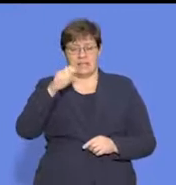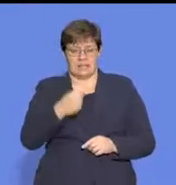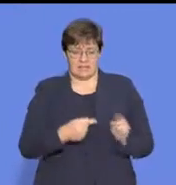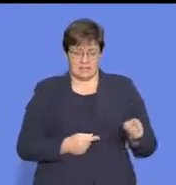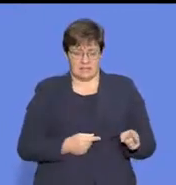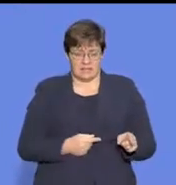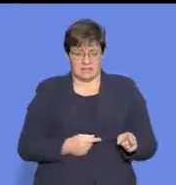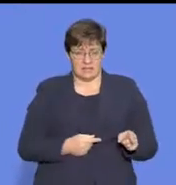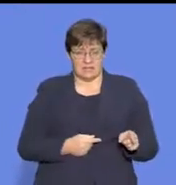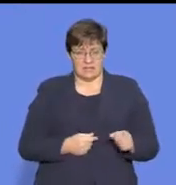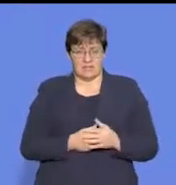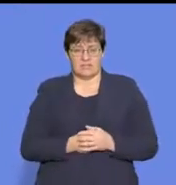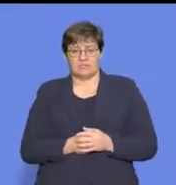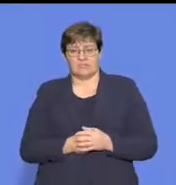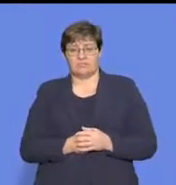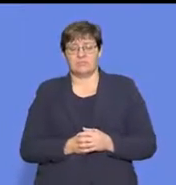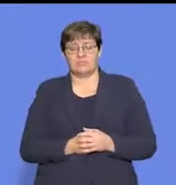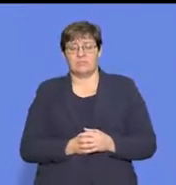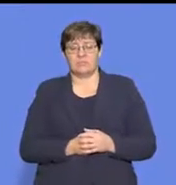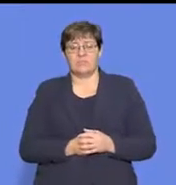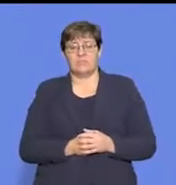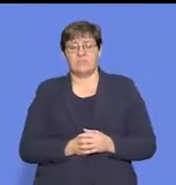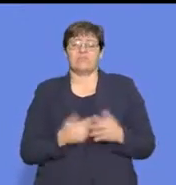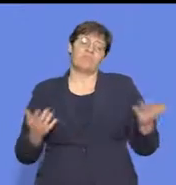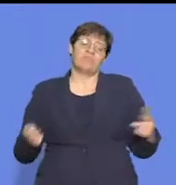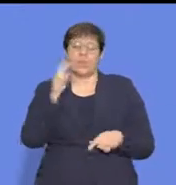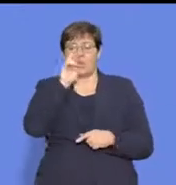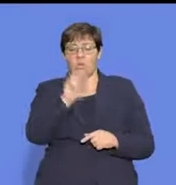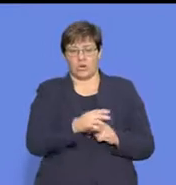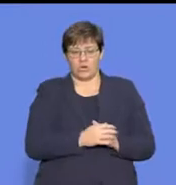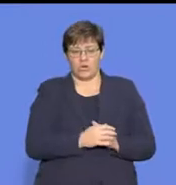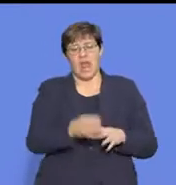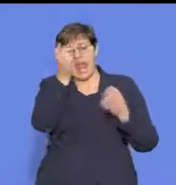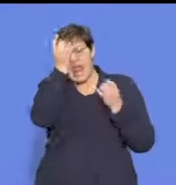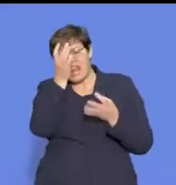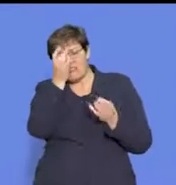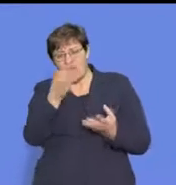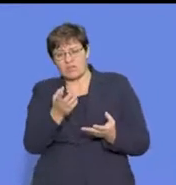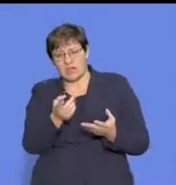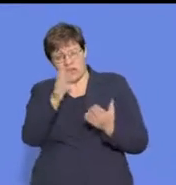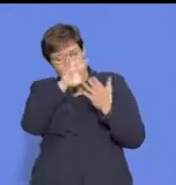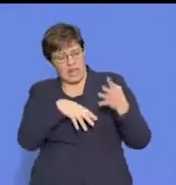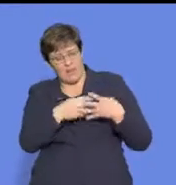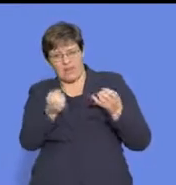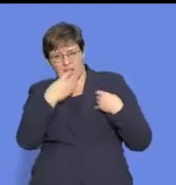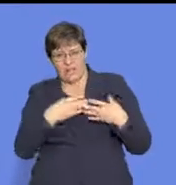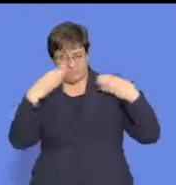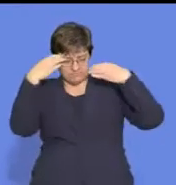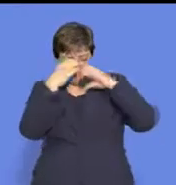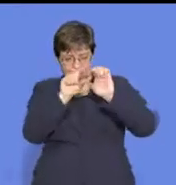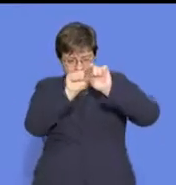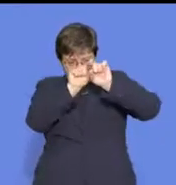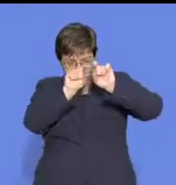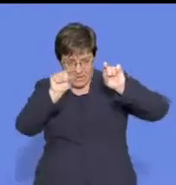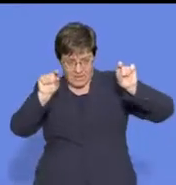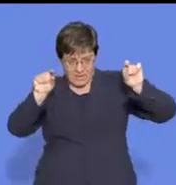oxidizing agent. Okay, and so as a consequence, let's just look at what the information this table is doing. We're going